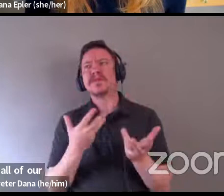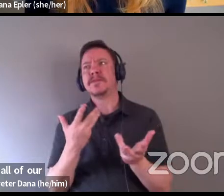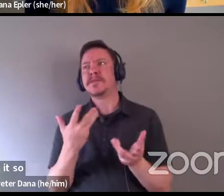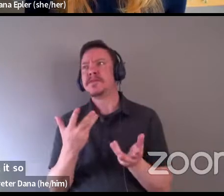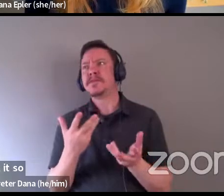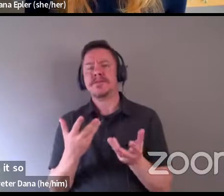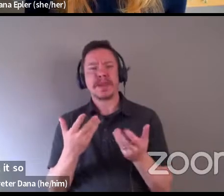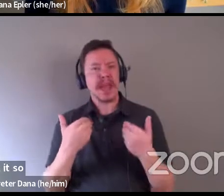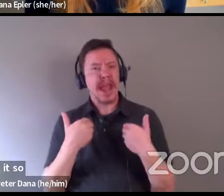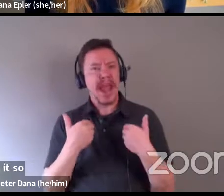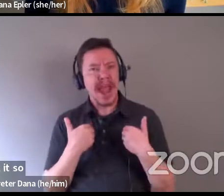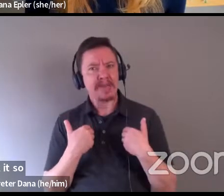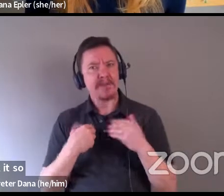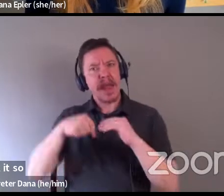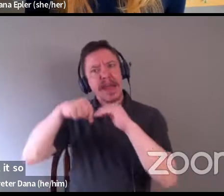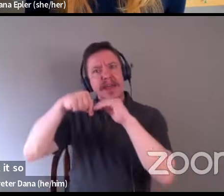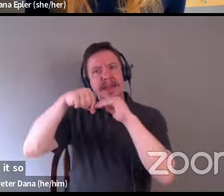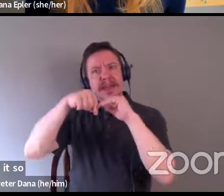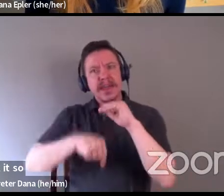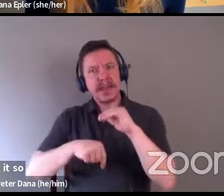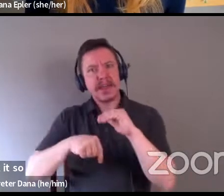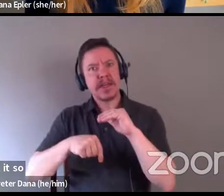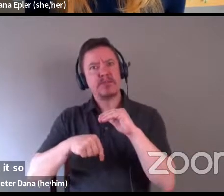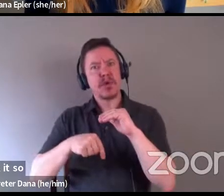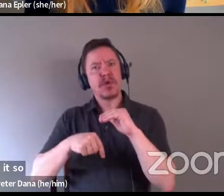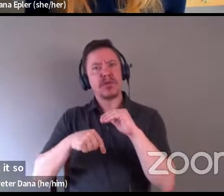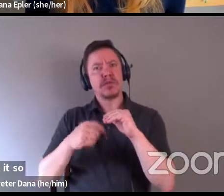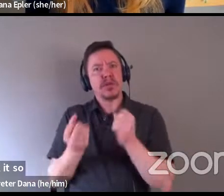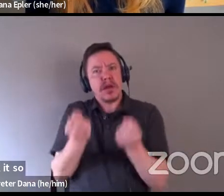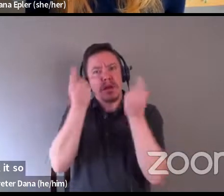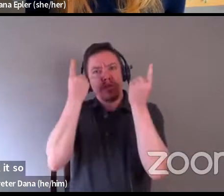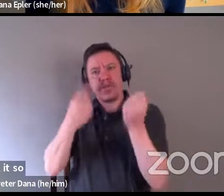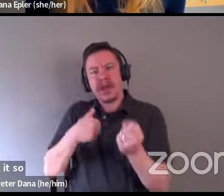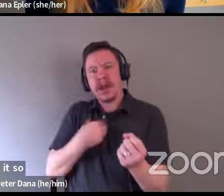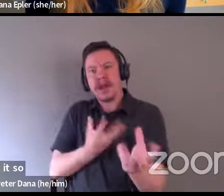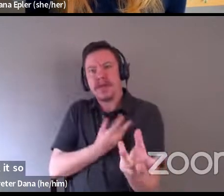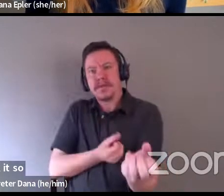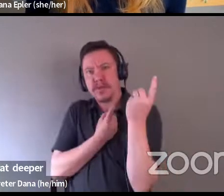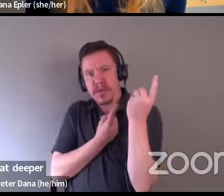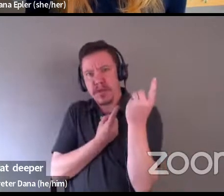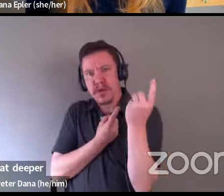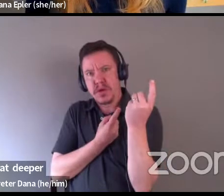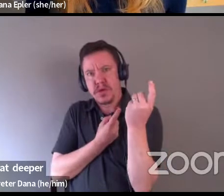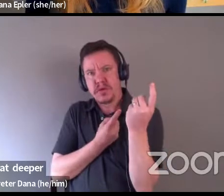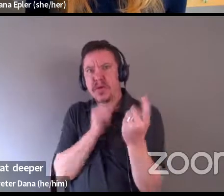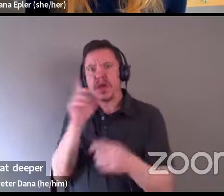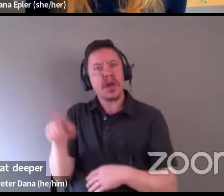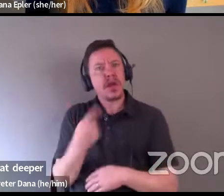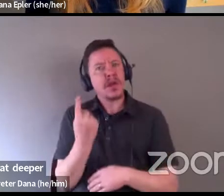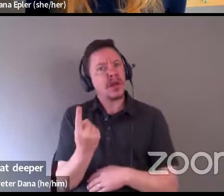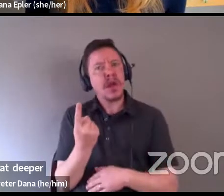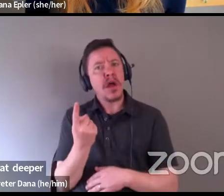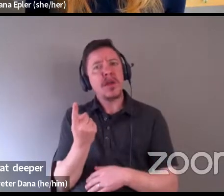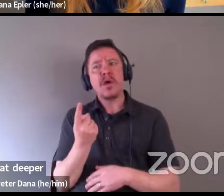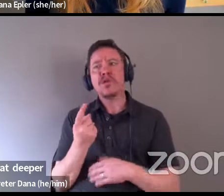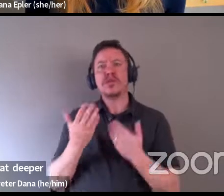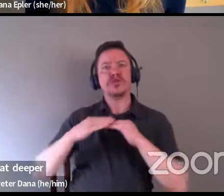have that deeper articulation of empathy, that it's not just a question